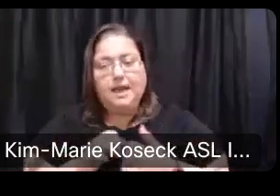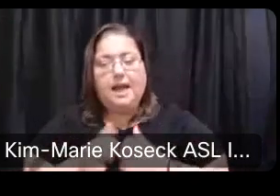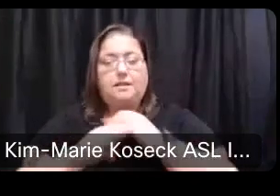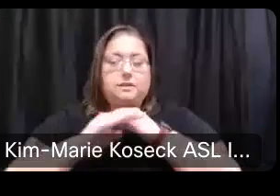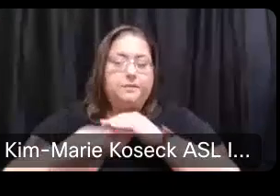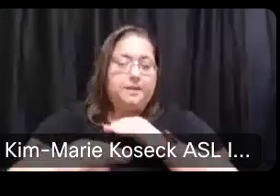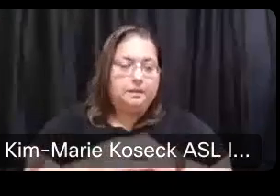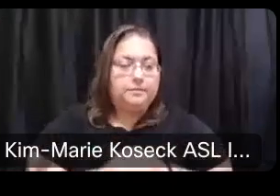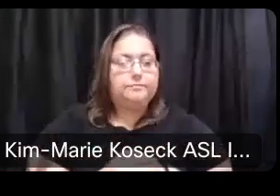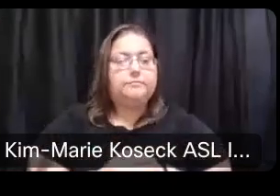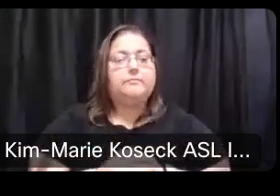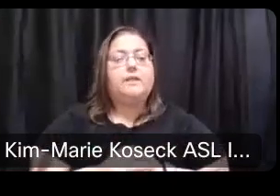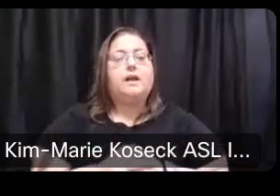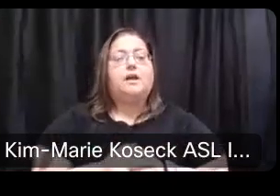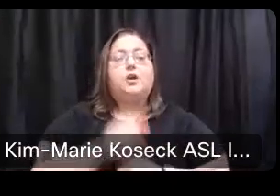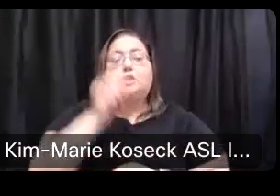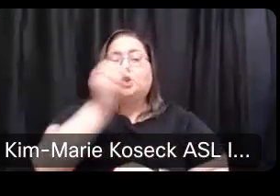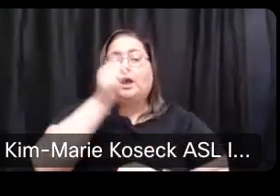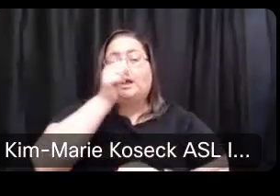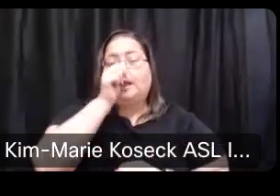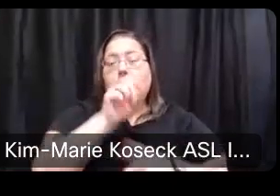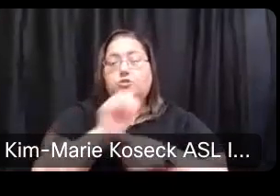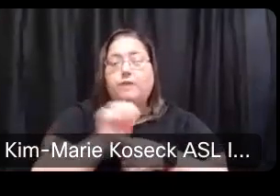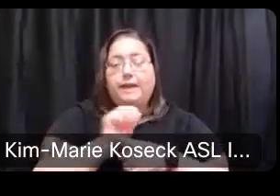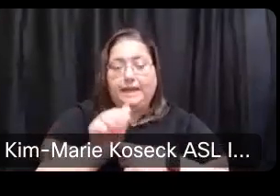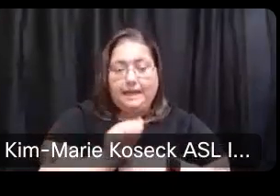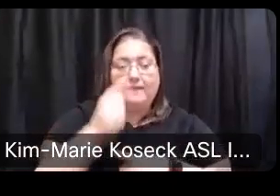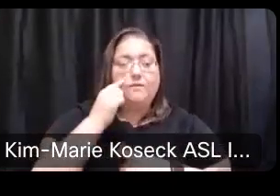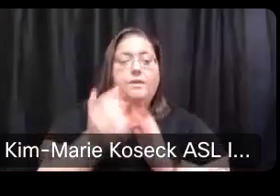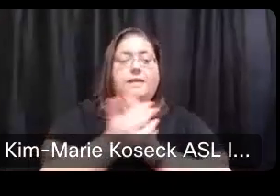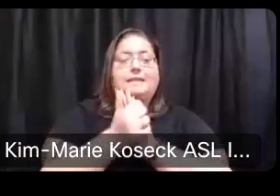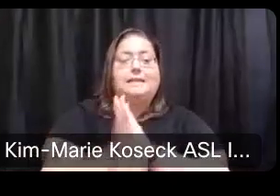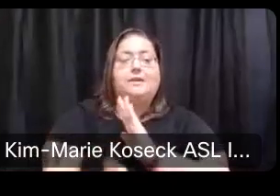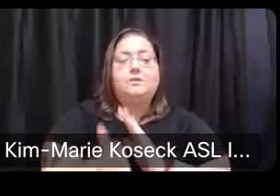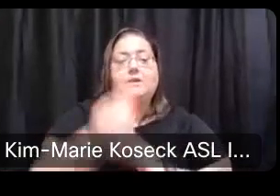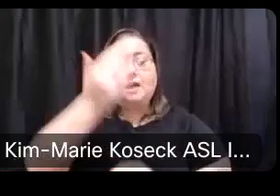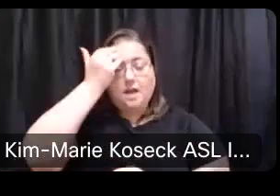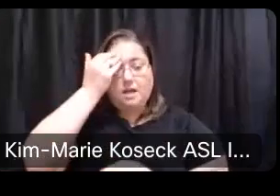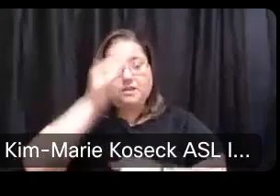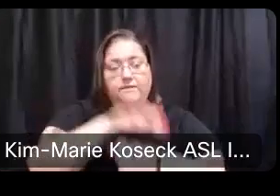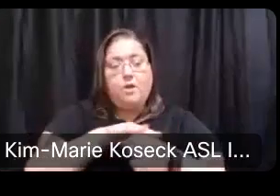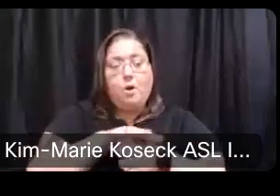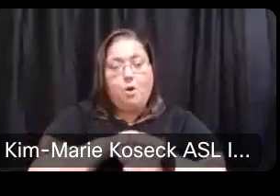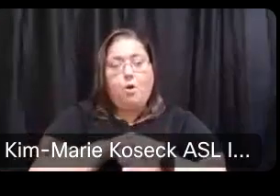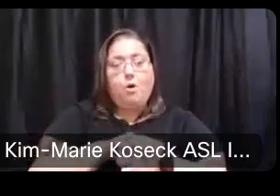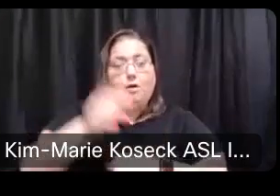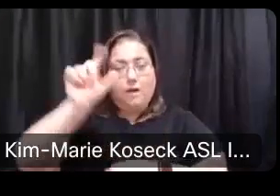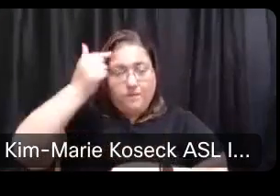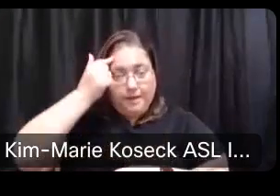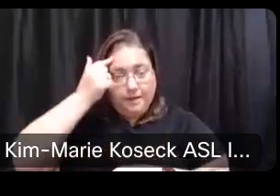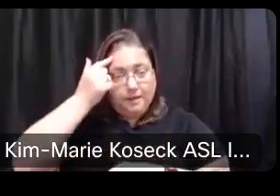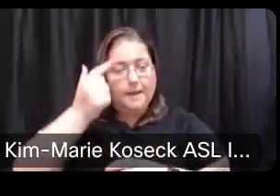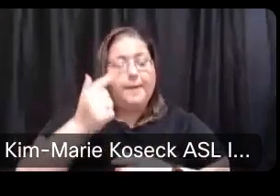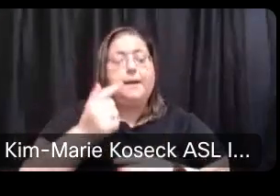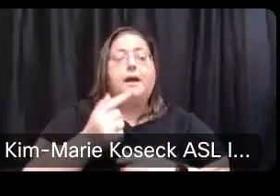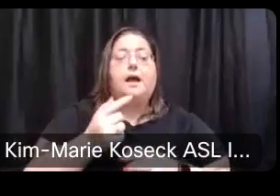offer targeted training programs to enhance the skills and knowledge of local officials, planners, and community members